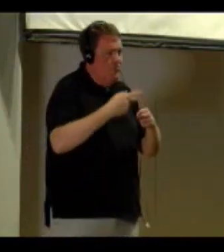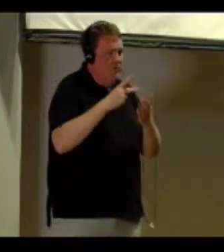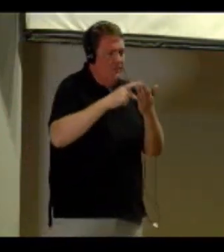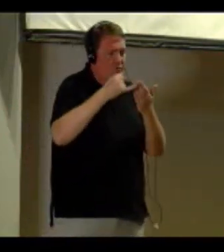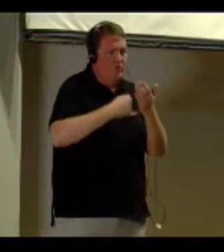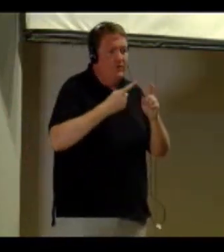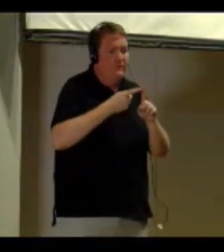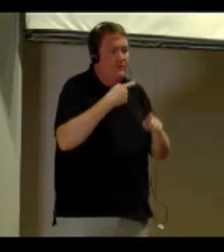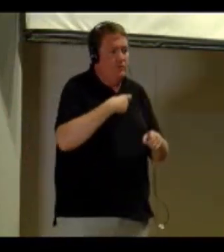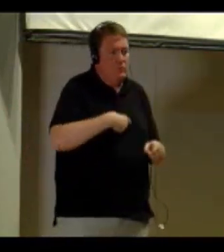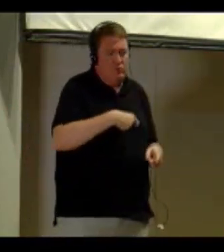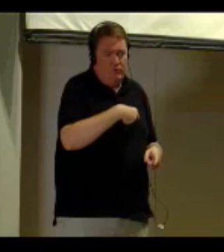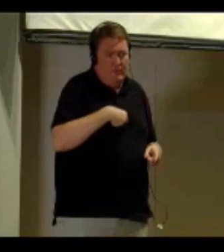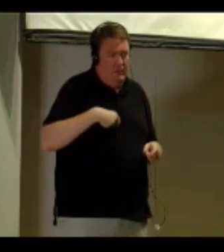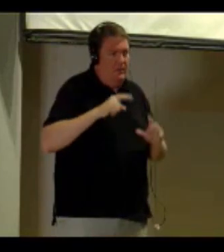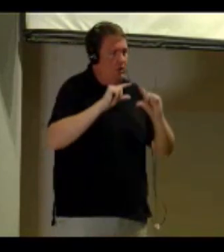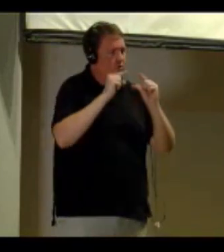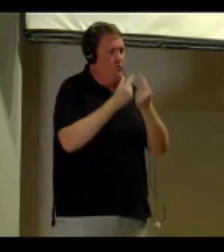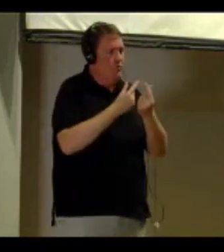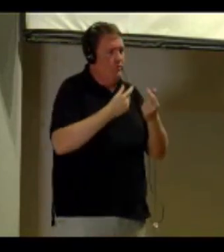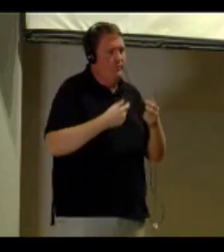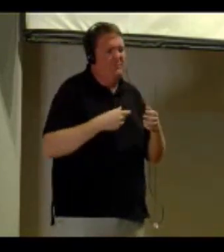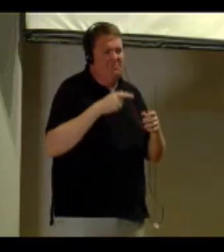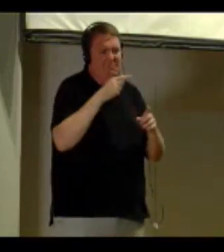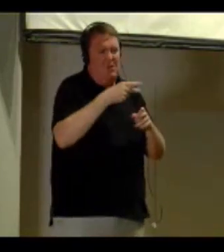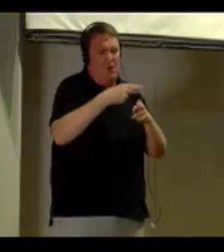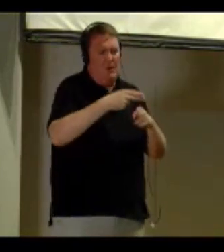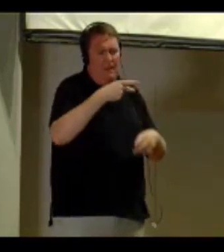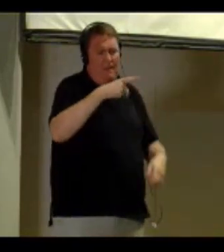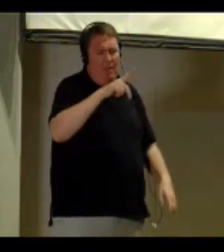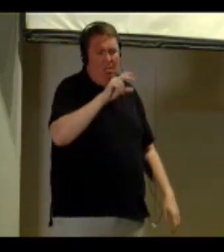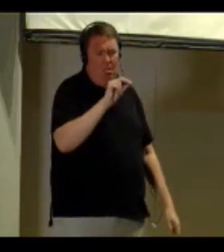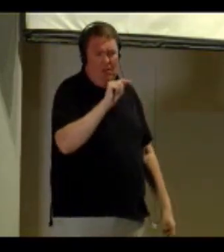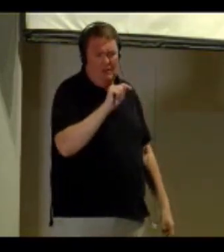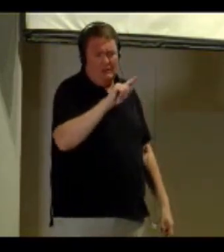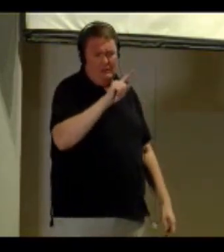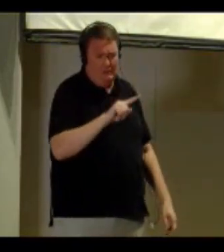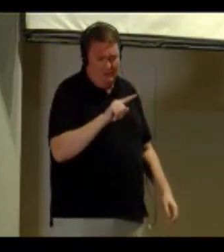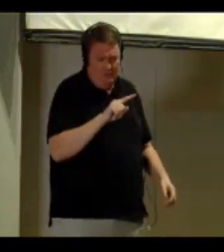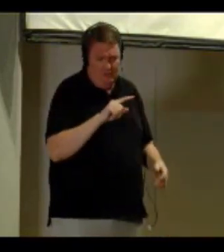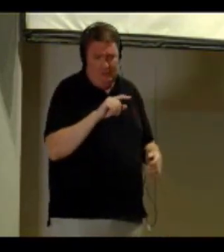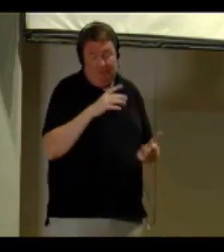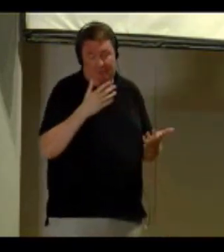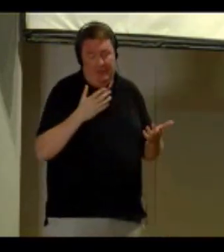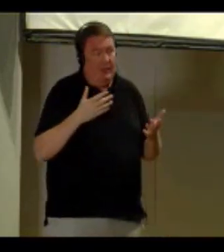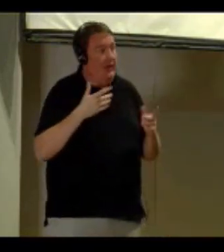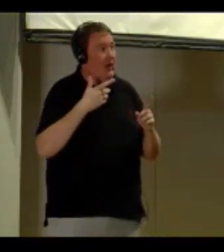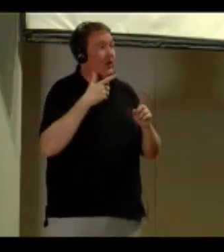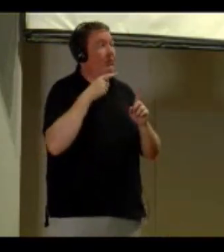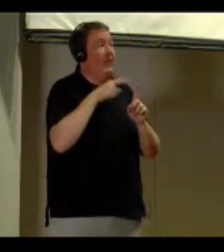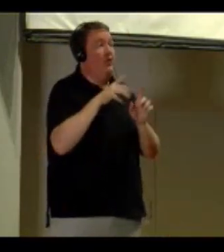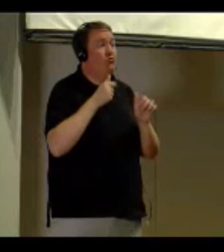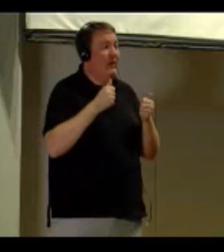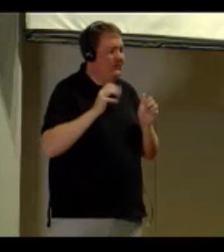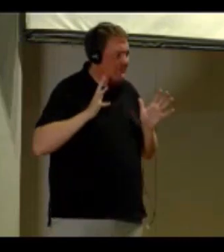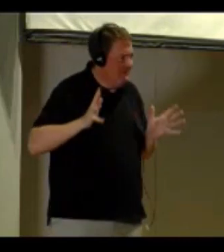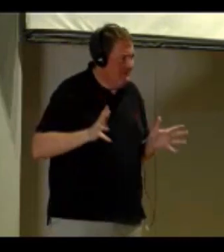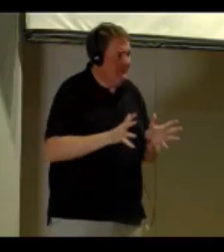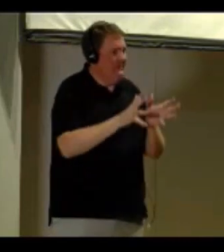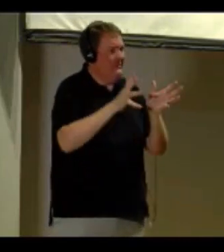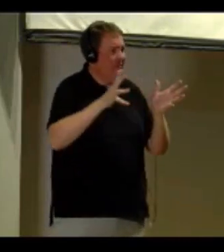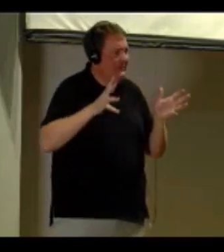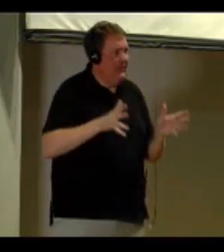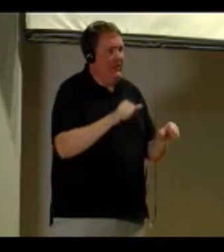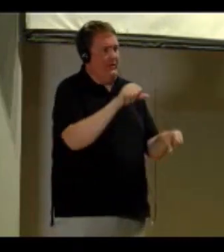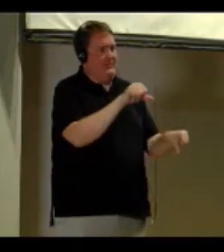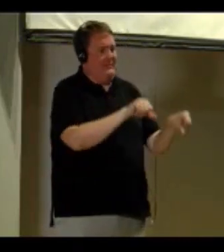out of Switzerland and a group called Platzi. One of the things that they are trying to push forward is the fact that science